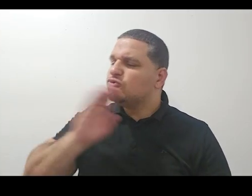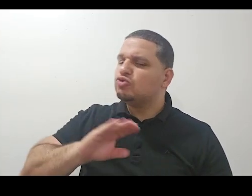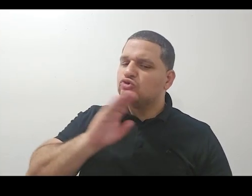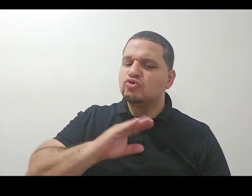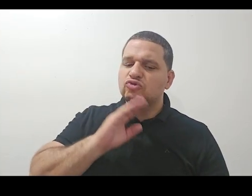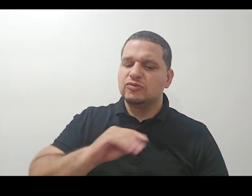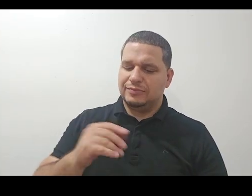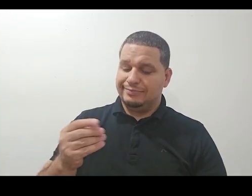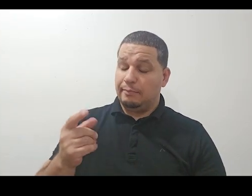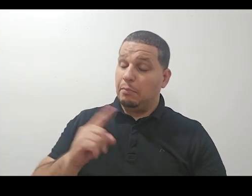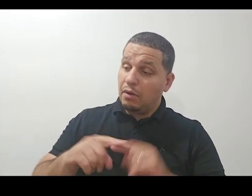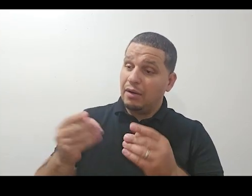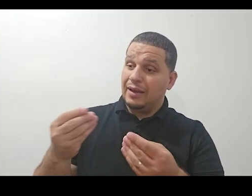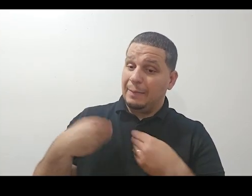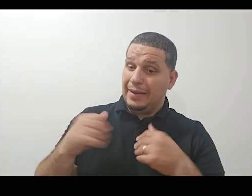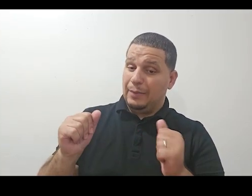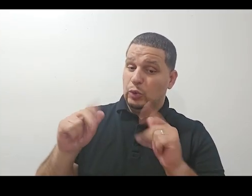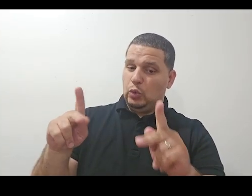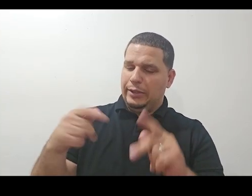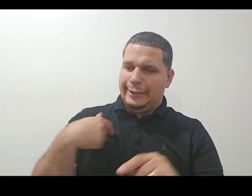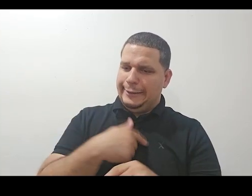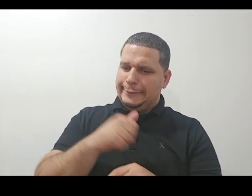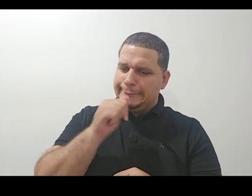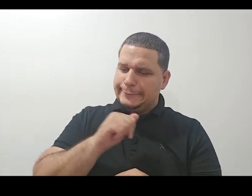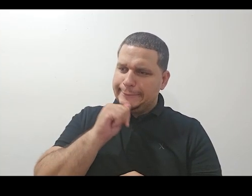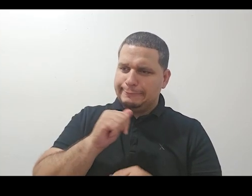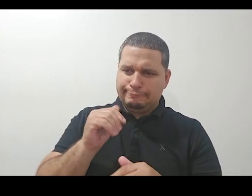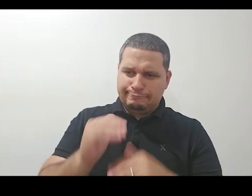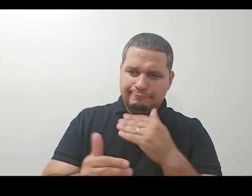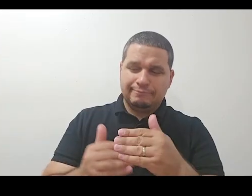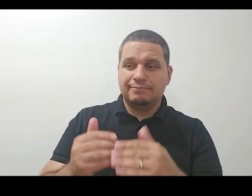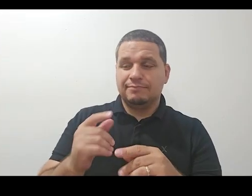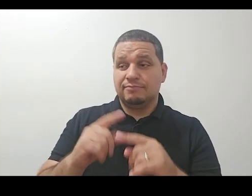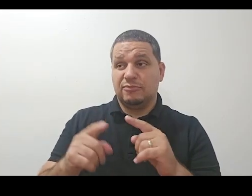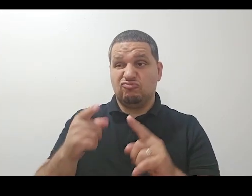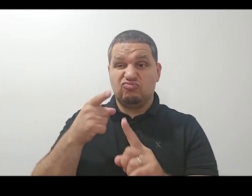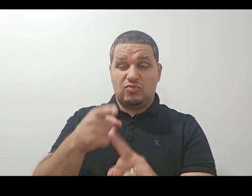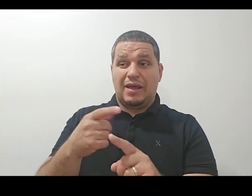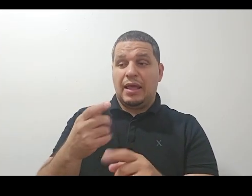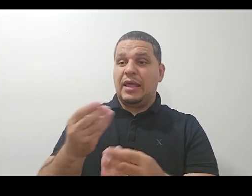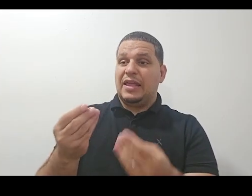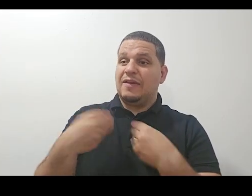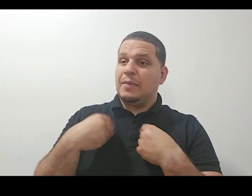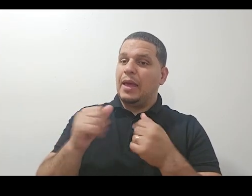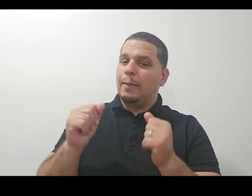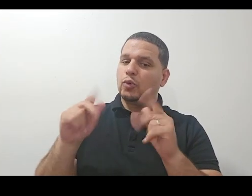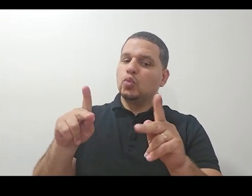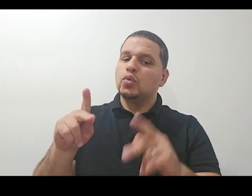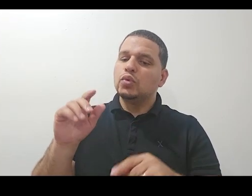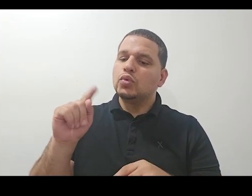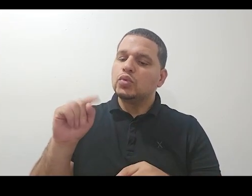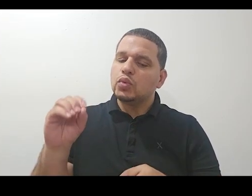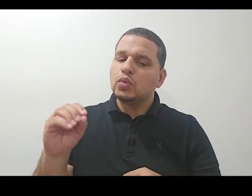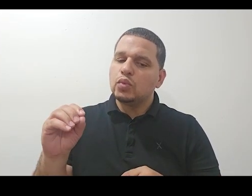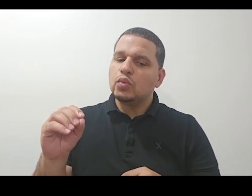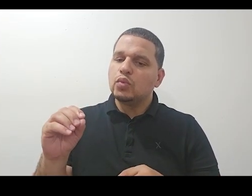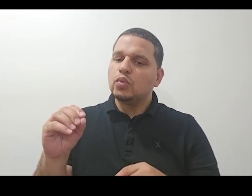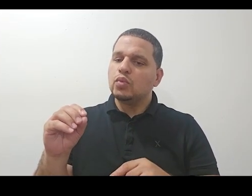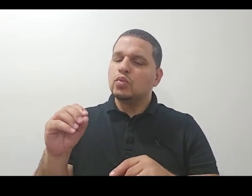but it gives me the opportunity to push forward. Literally, no pun intended, but it gives me the opportunity